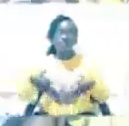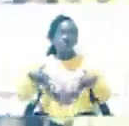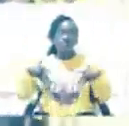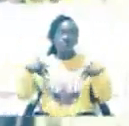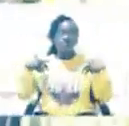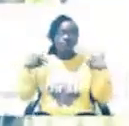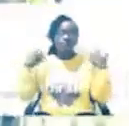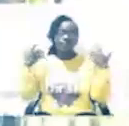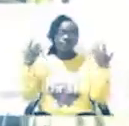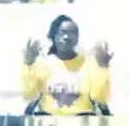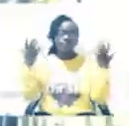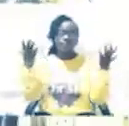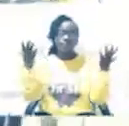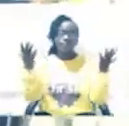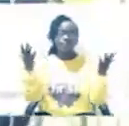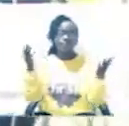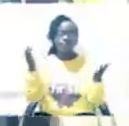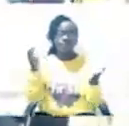tongue